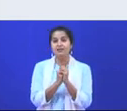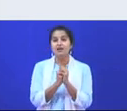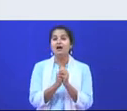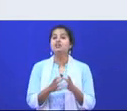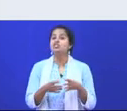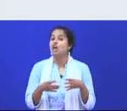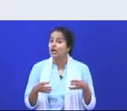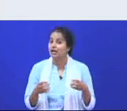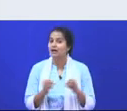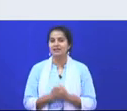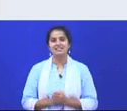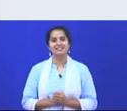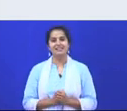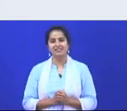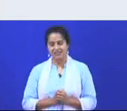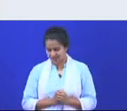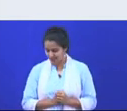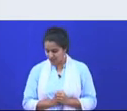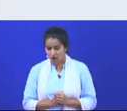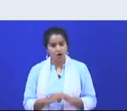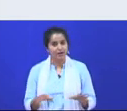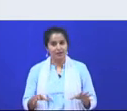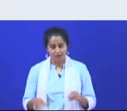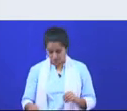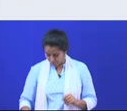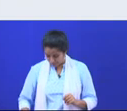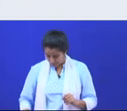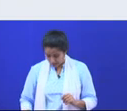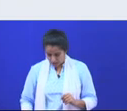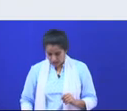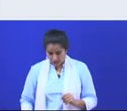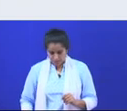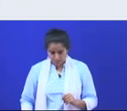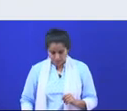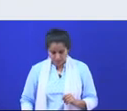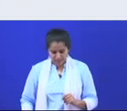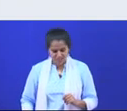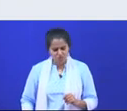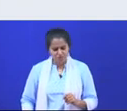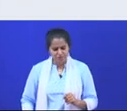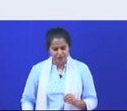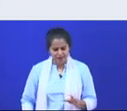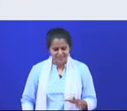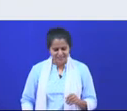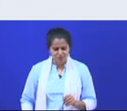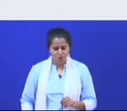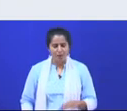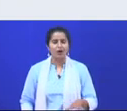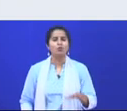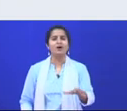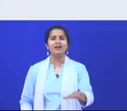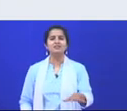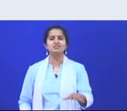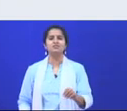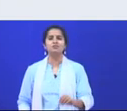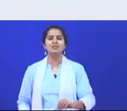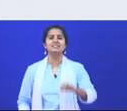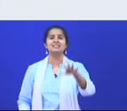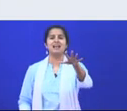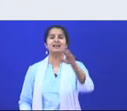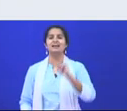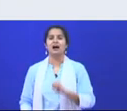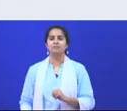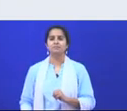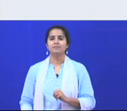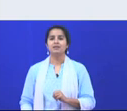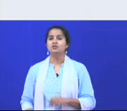shell, shankha asti, got it? Fine. And just to give you a practice, I'll just go back on one and just give you, say,